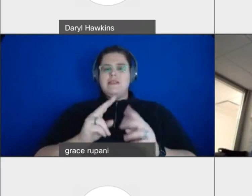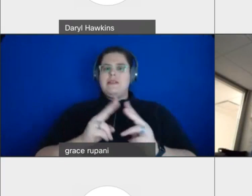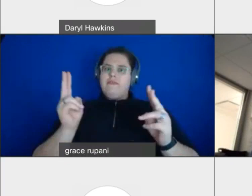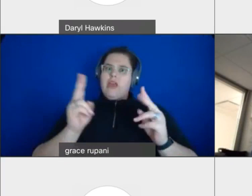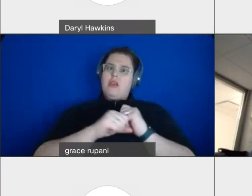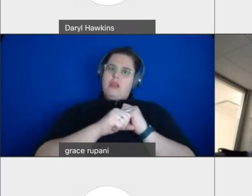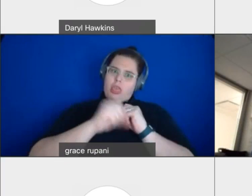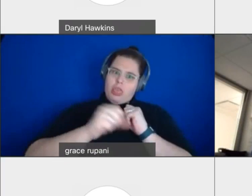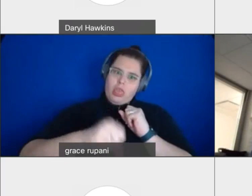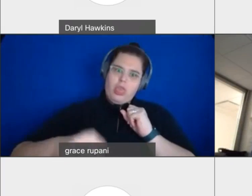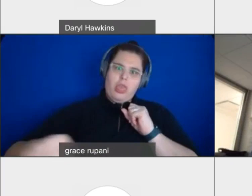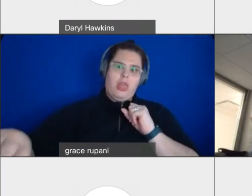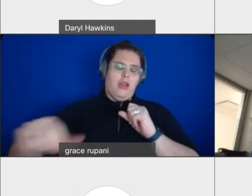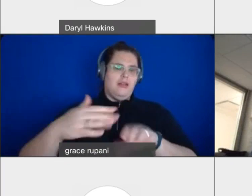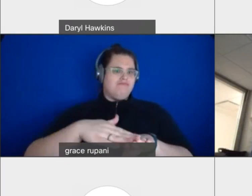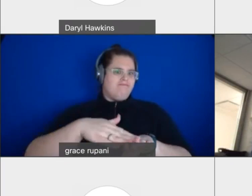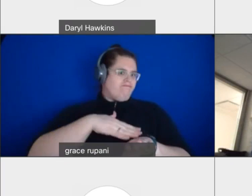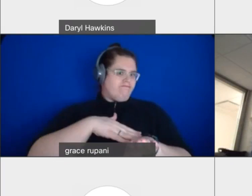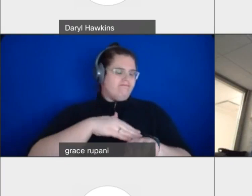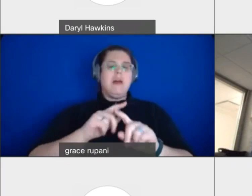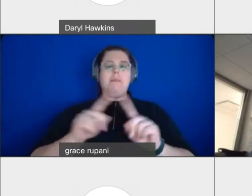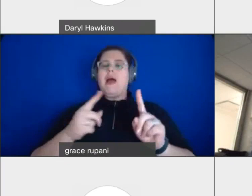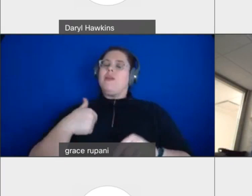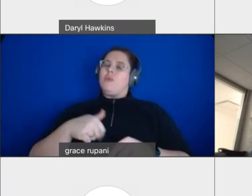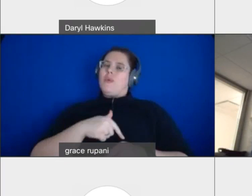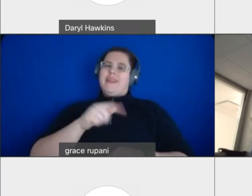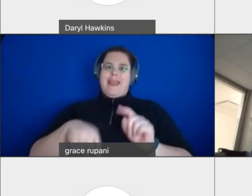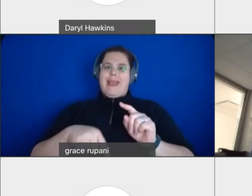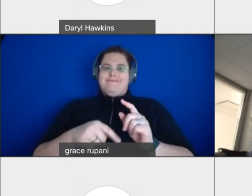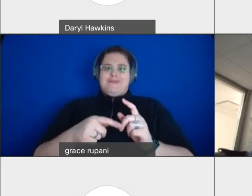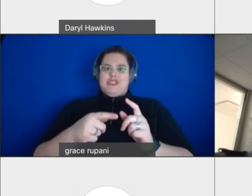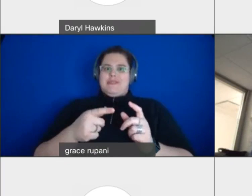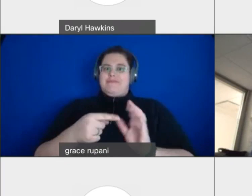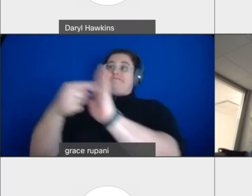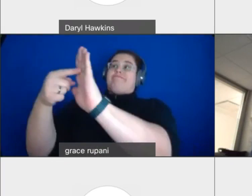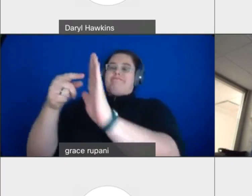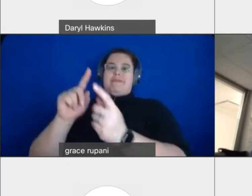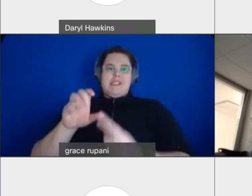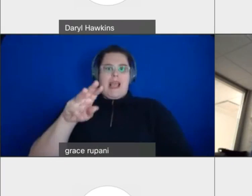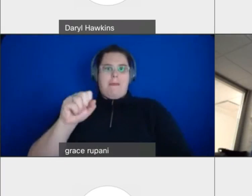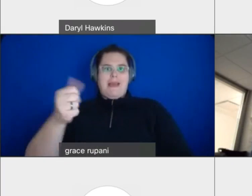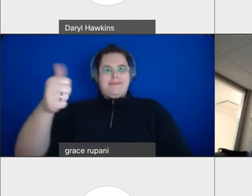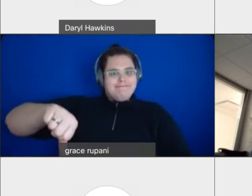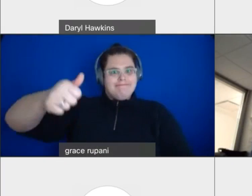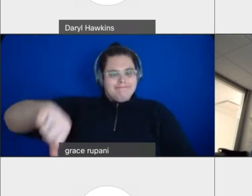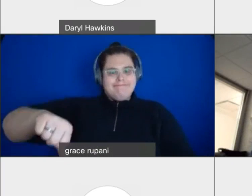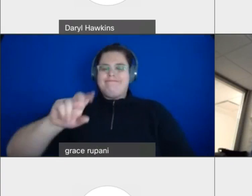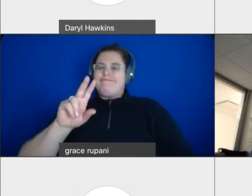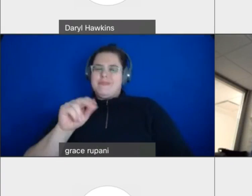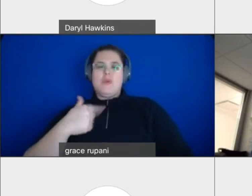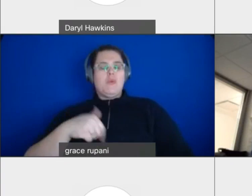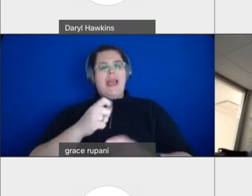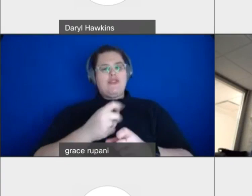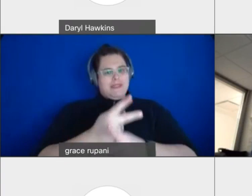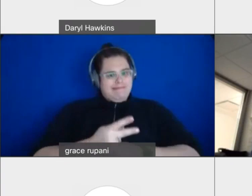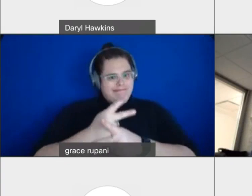thoughtful in what we present to CMS, because their time is valuable and so is ours. And what we'd like to do